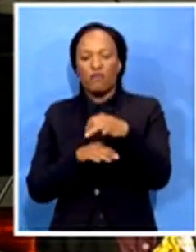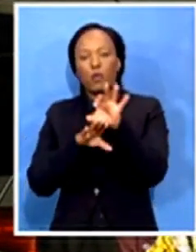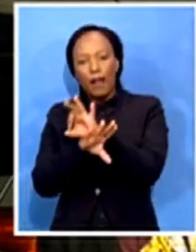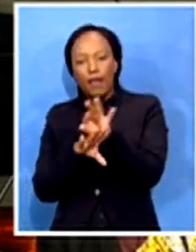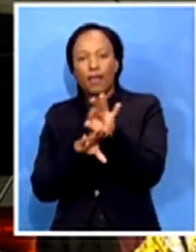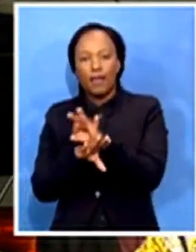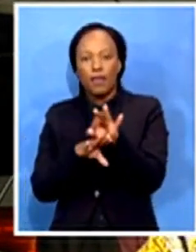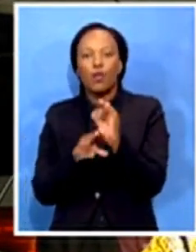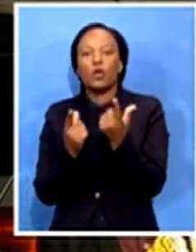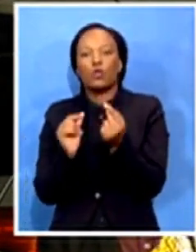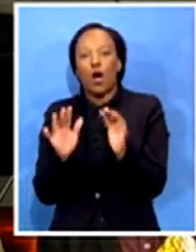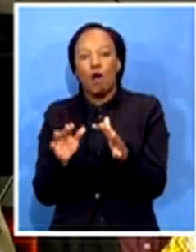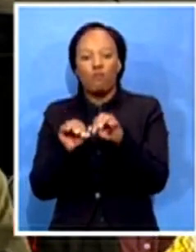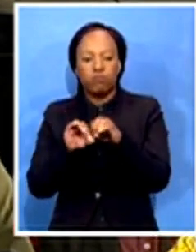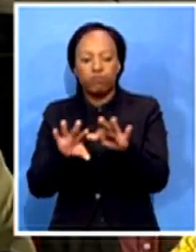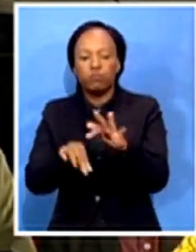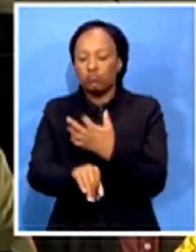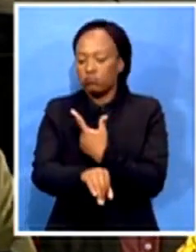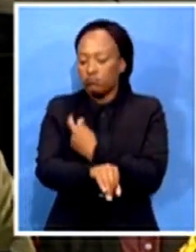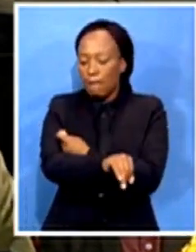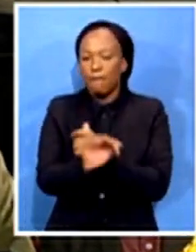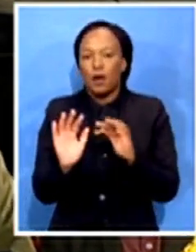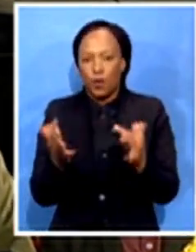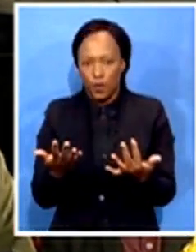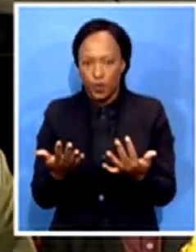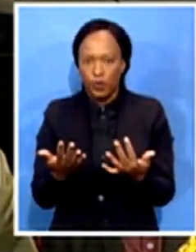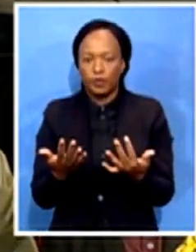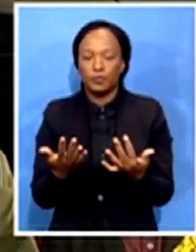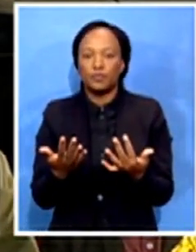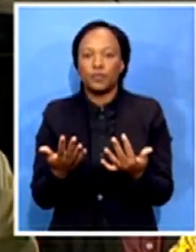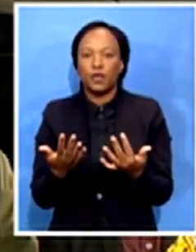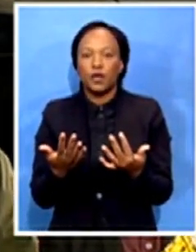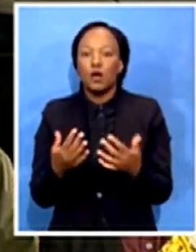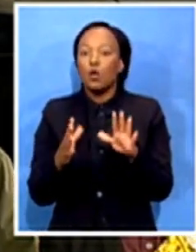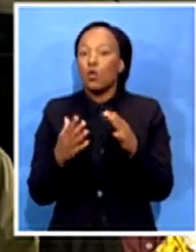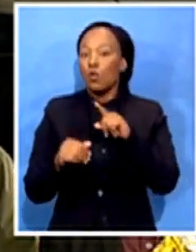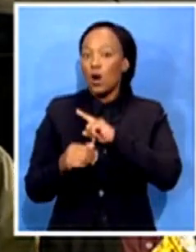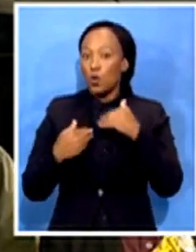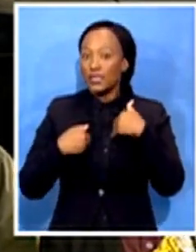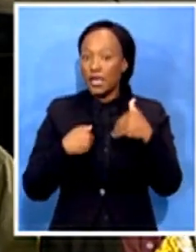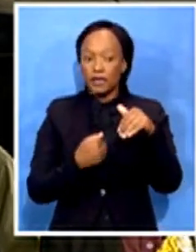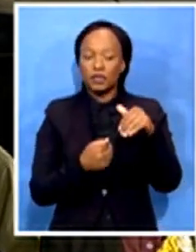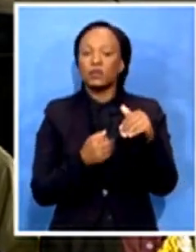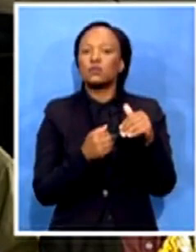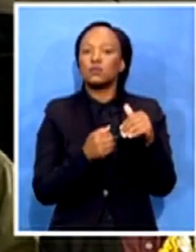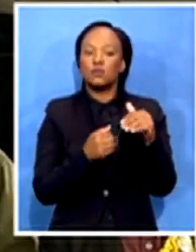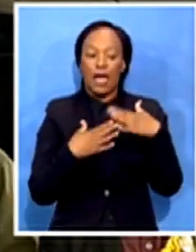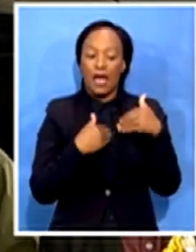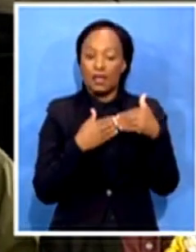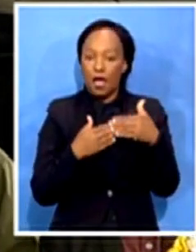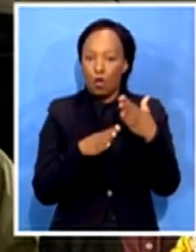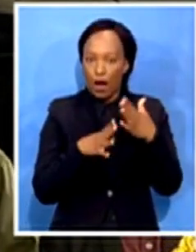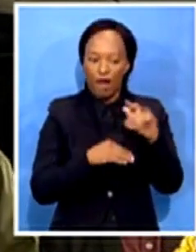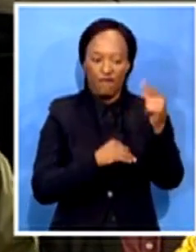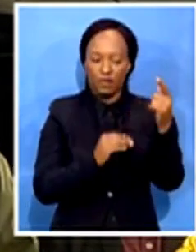planning for the rollout of the vaccine, starting with phase one, all our healthcare workers. And of course, there are